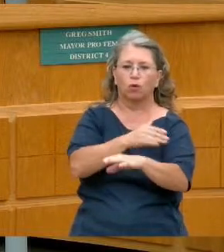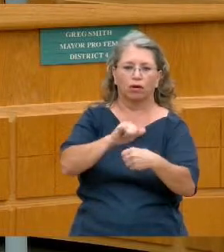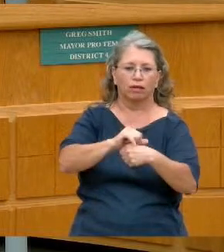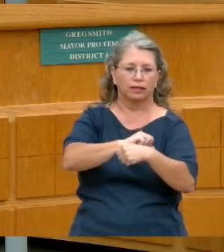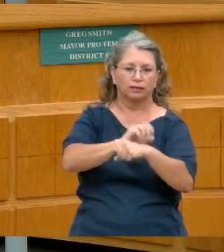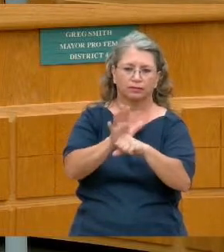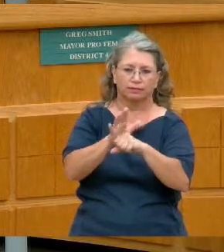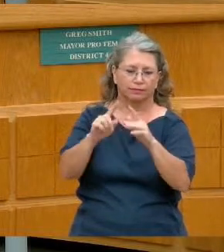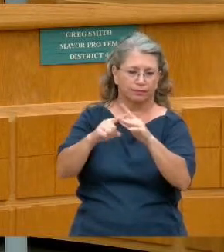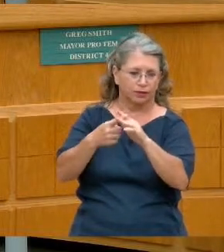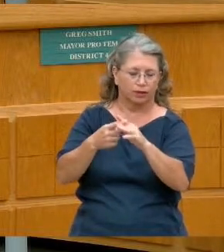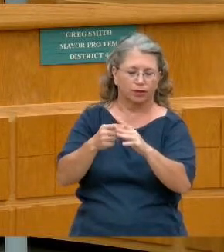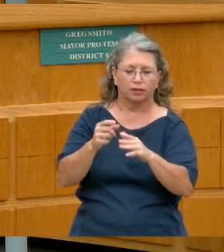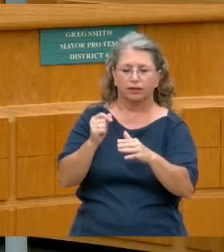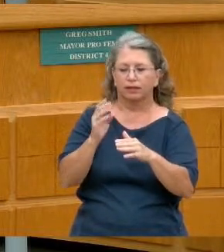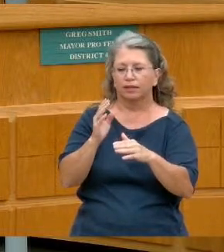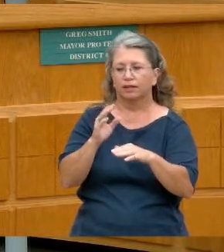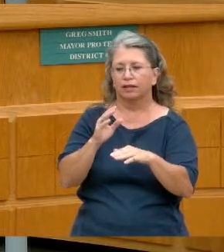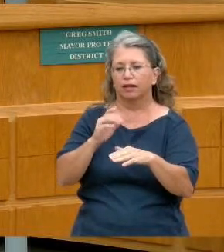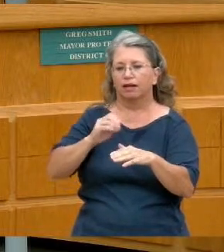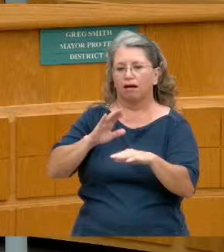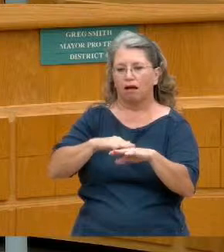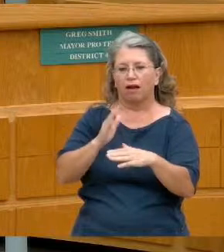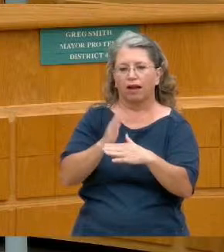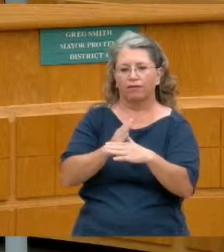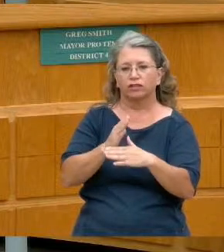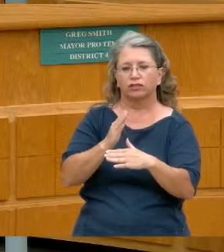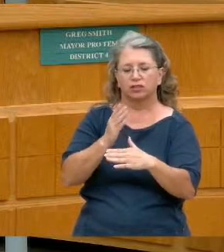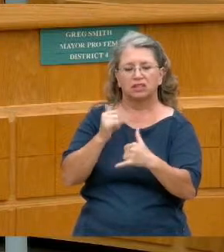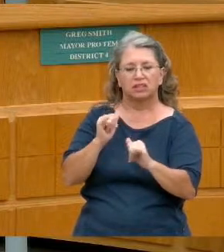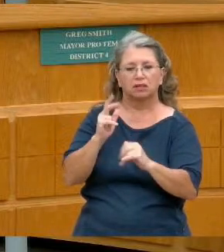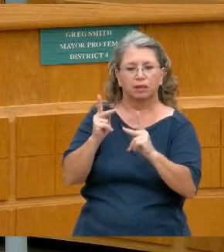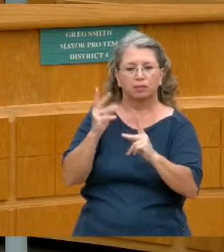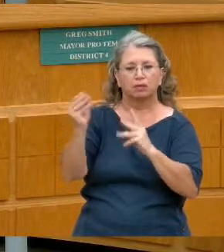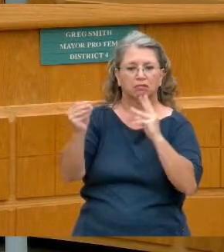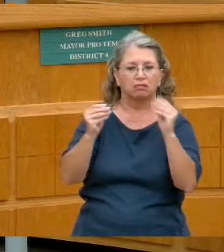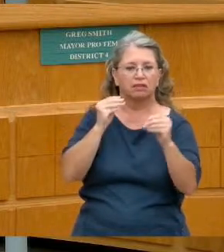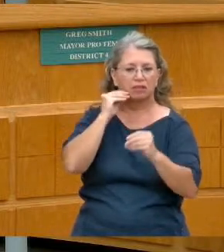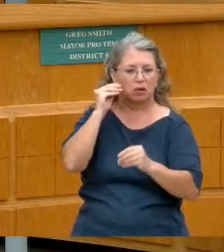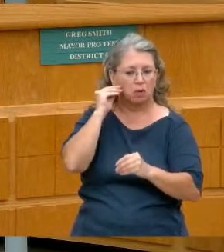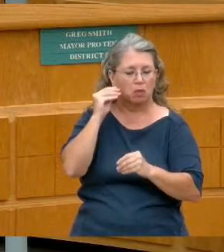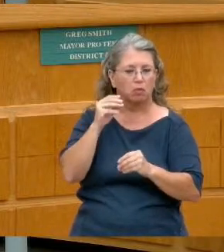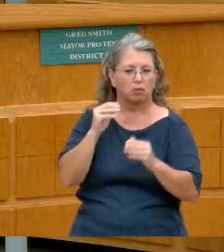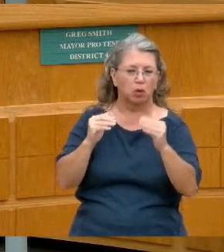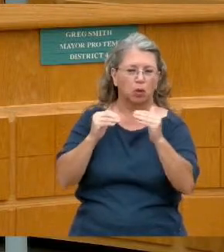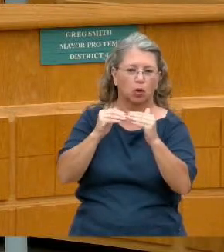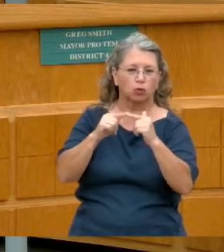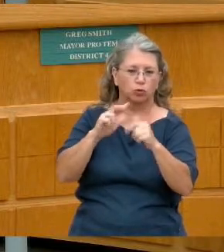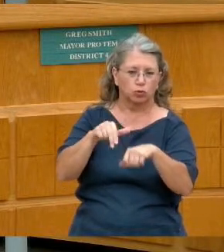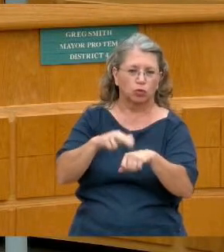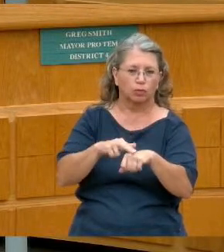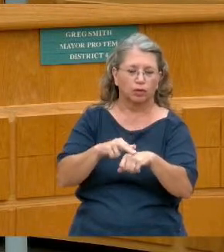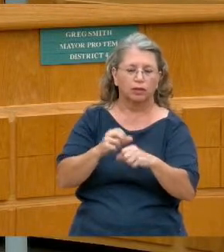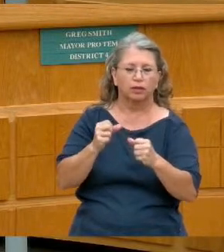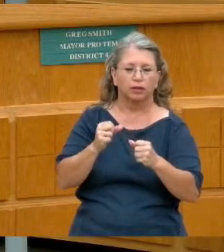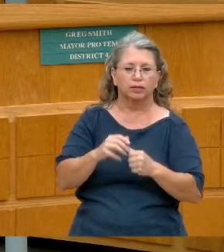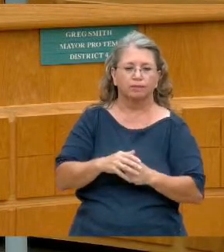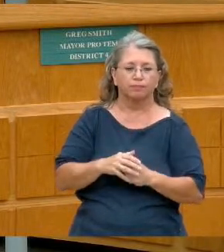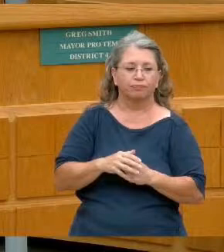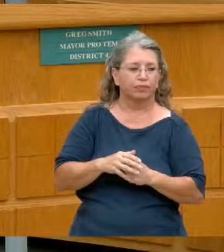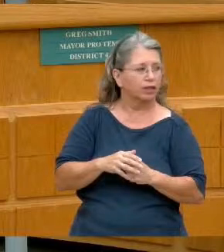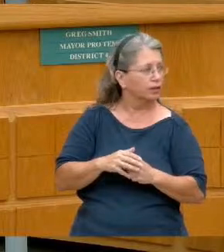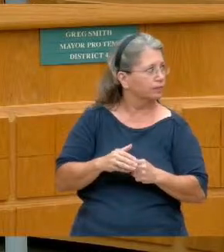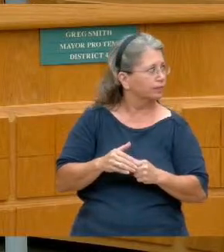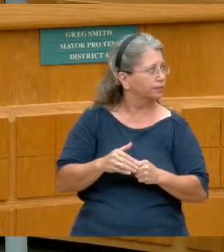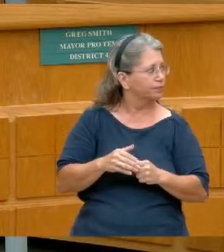On average, there's still some people leaving home, but we're pretty close back to normal. So many are leaving home and many are traveling. The vertical lines